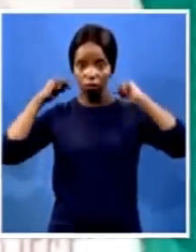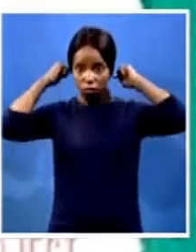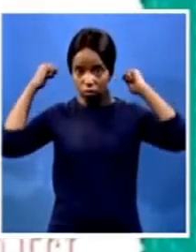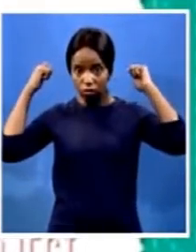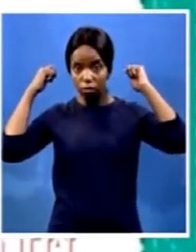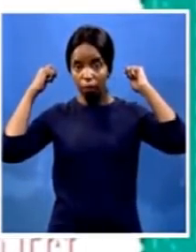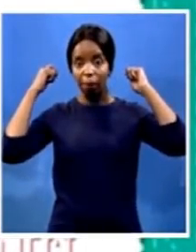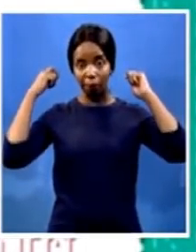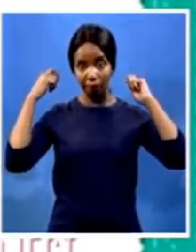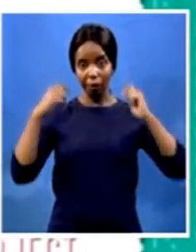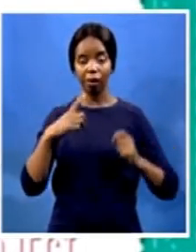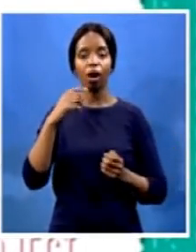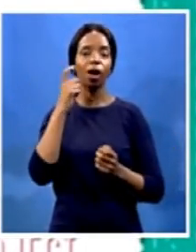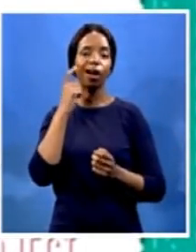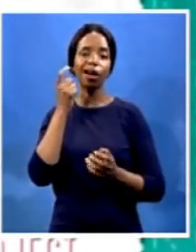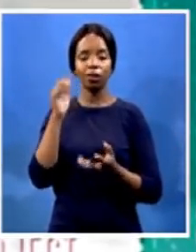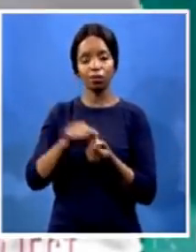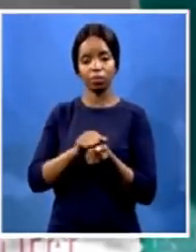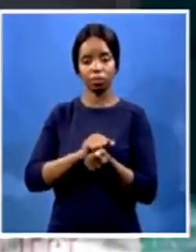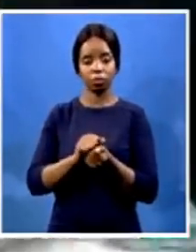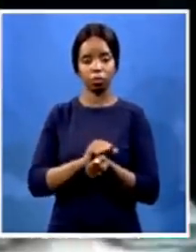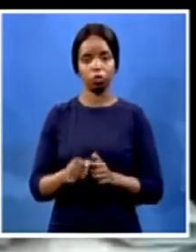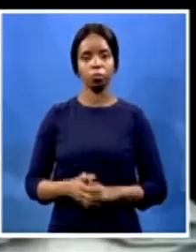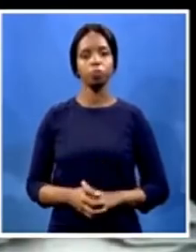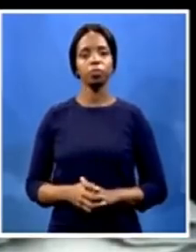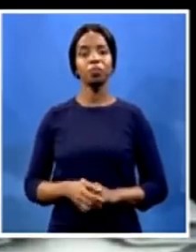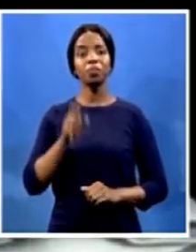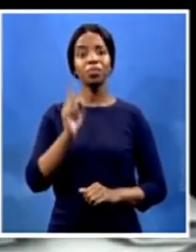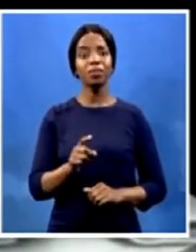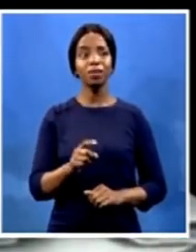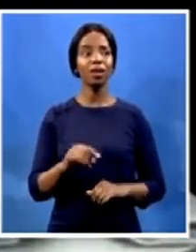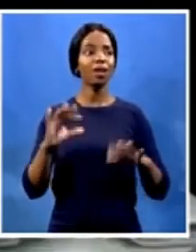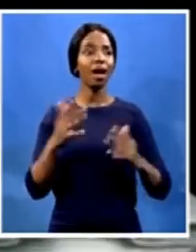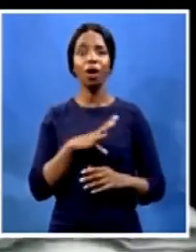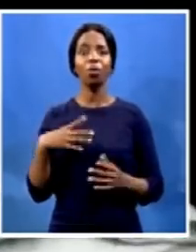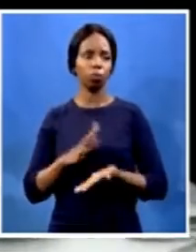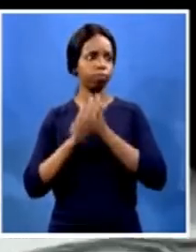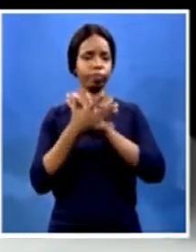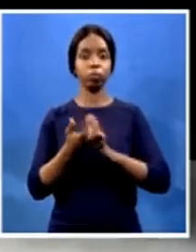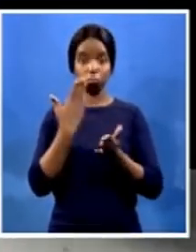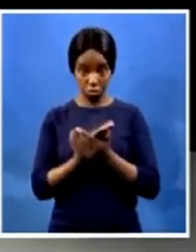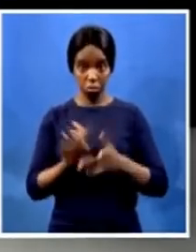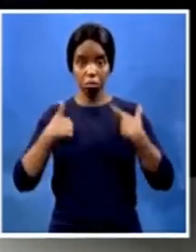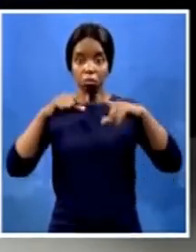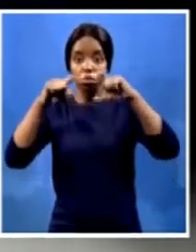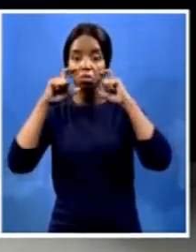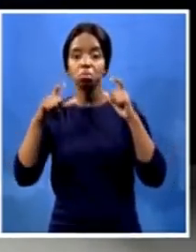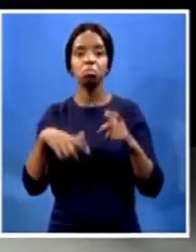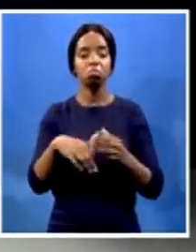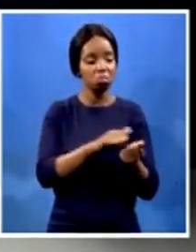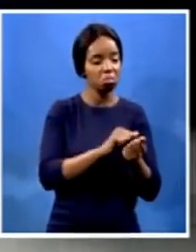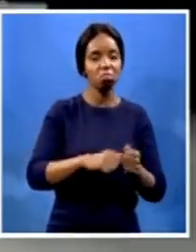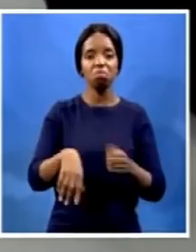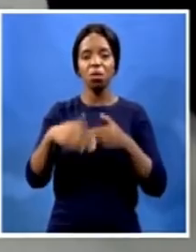durable is it, and how long would it last? Say, for instance, would it a month, 2 months, 3 months? How long would it last? What's your